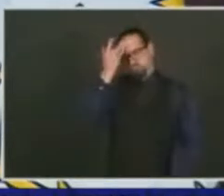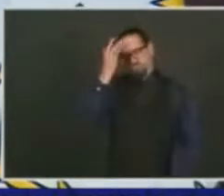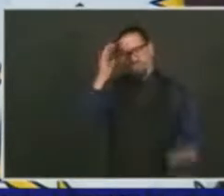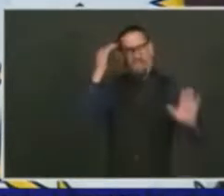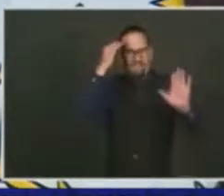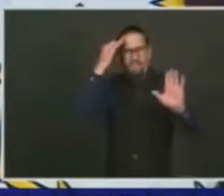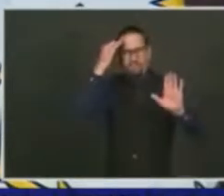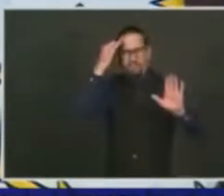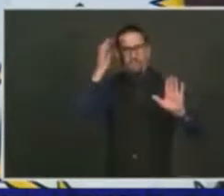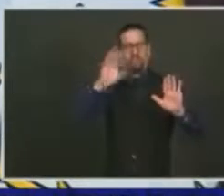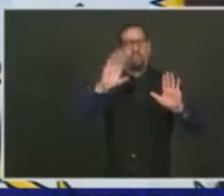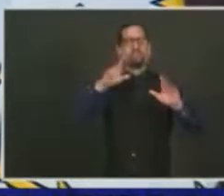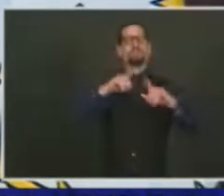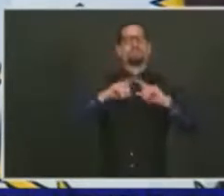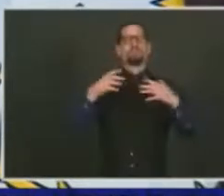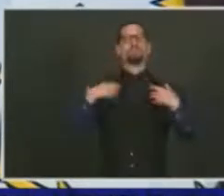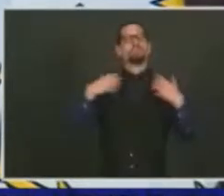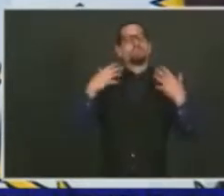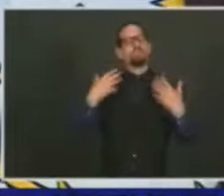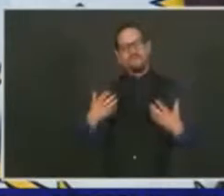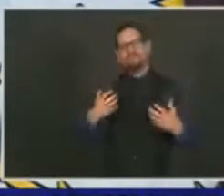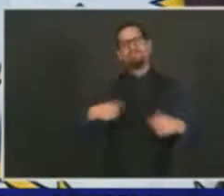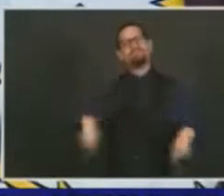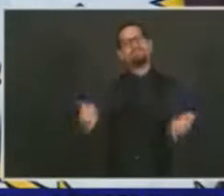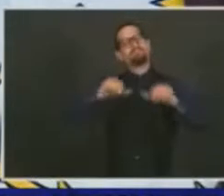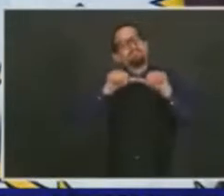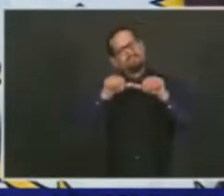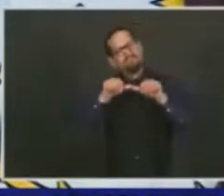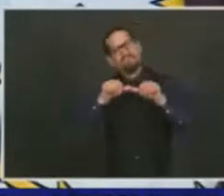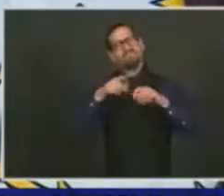We're doing this. I wear a mask wherever I go.